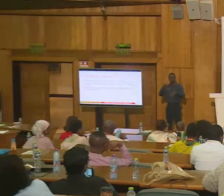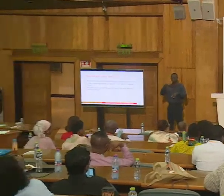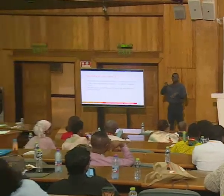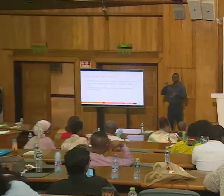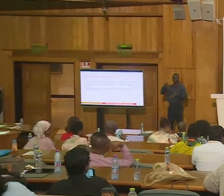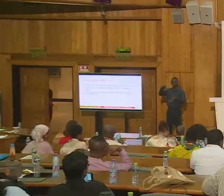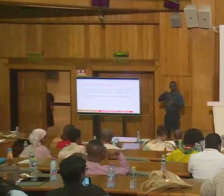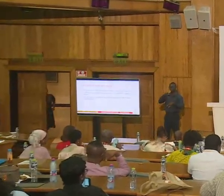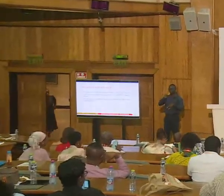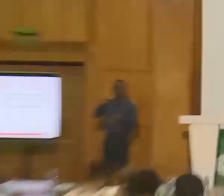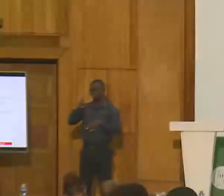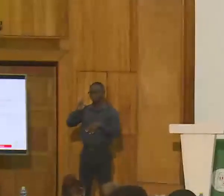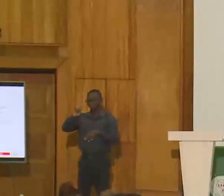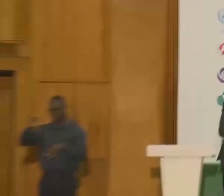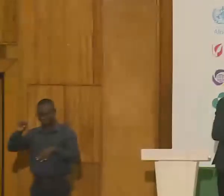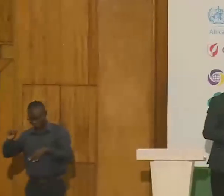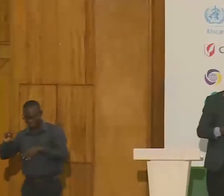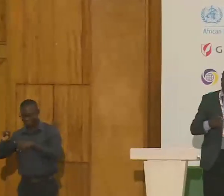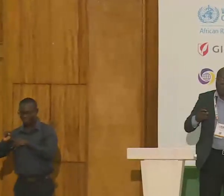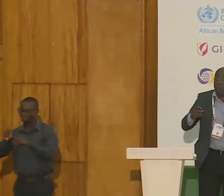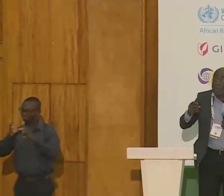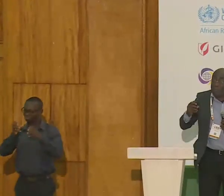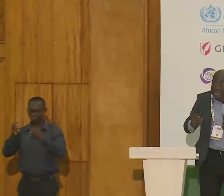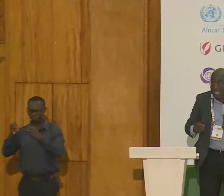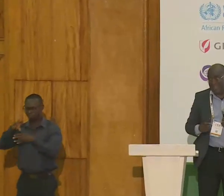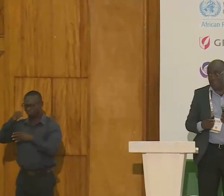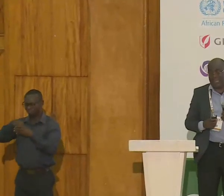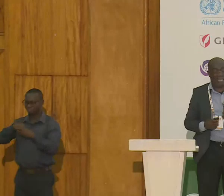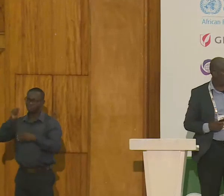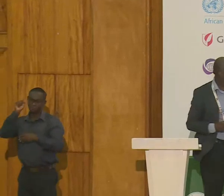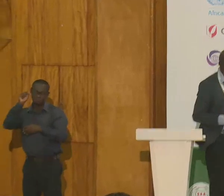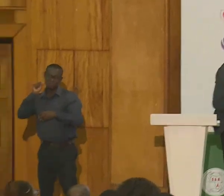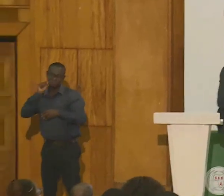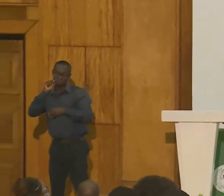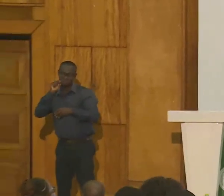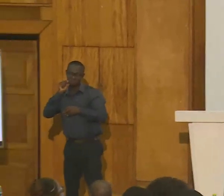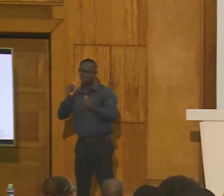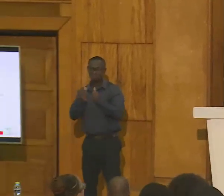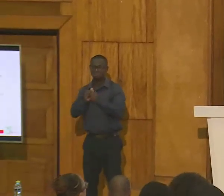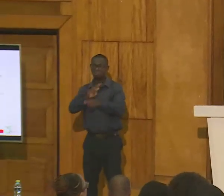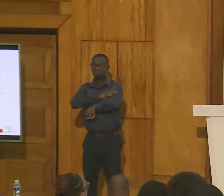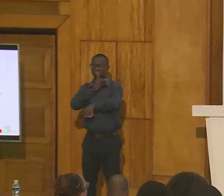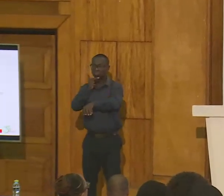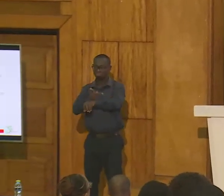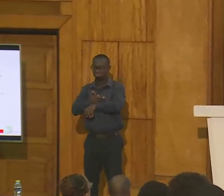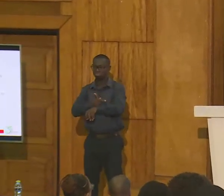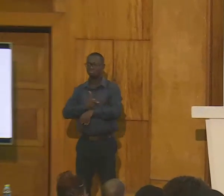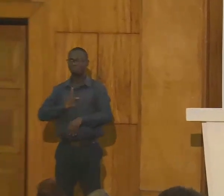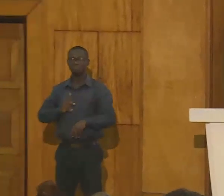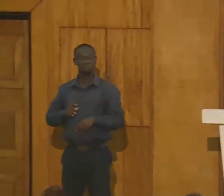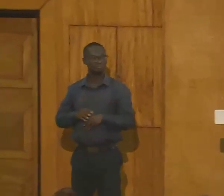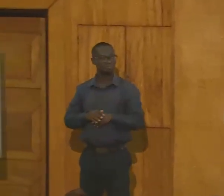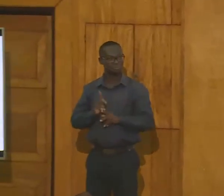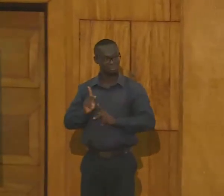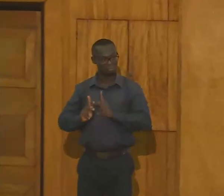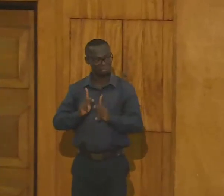million infections, cases in adults, and then 1.1 million in pregnant women. Now, if you look at hepatitis